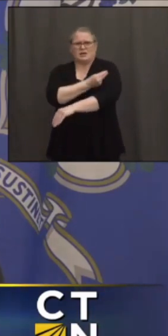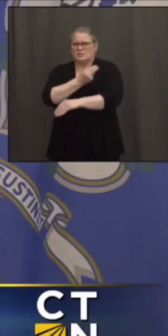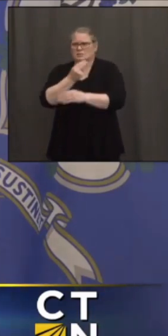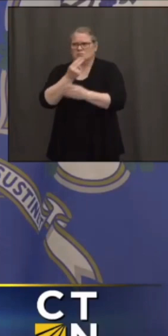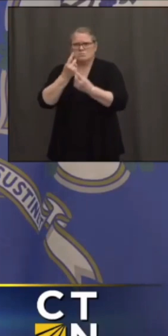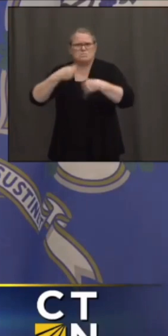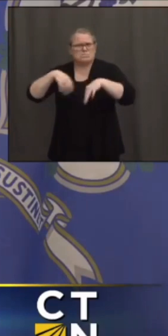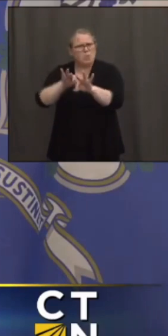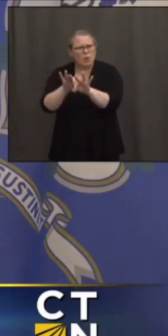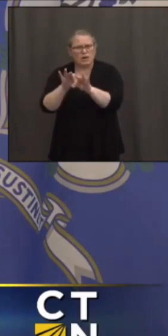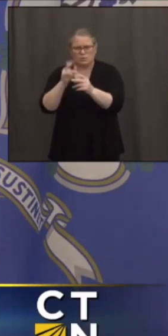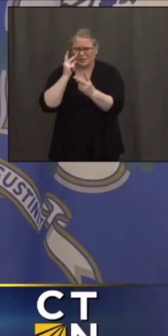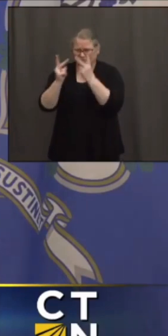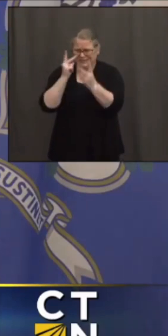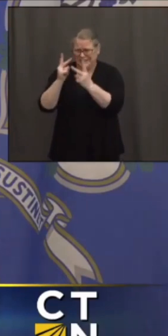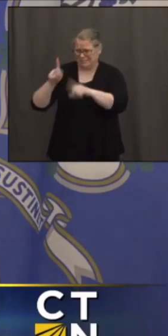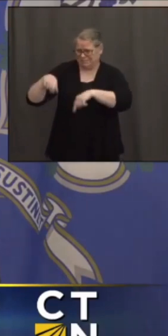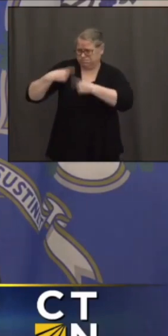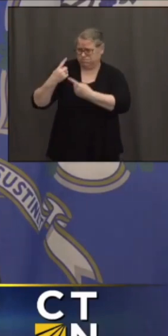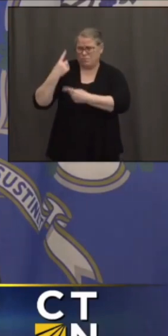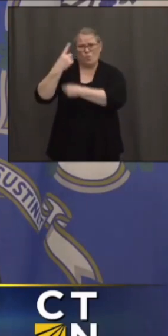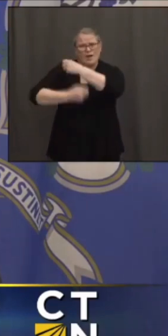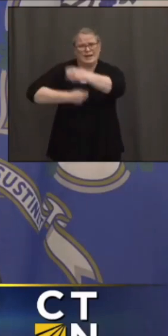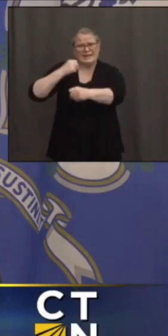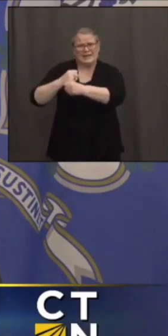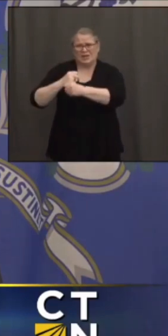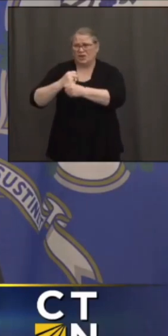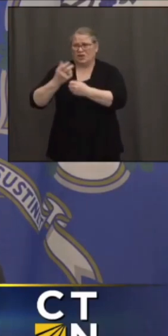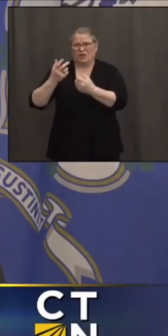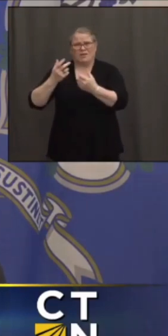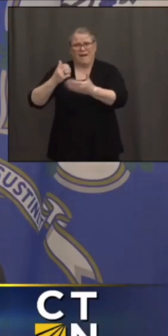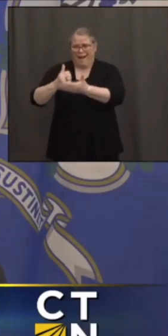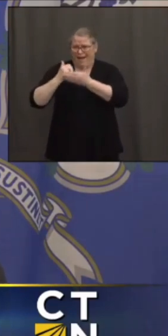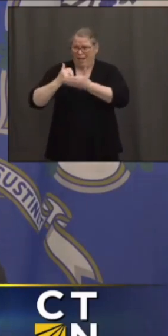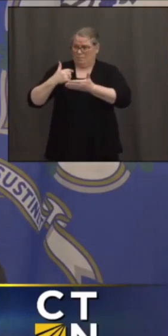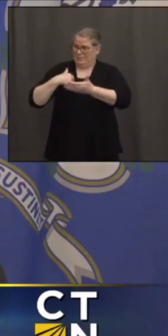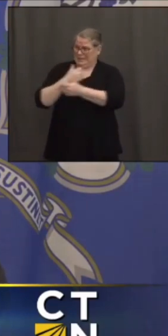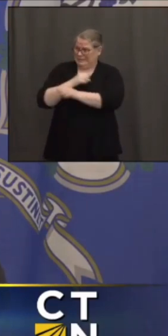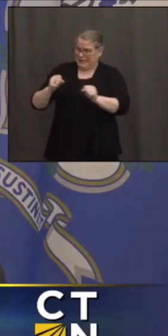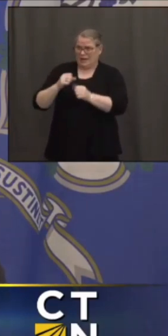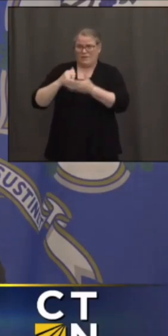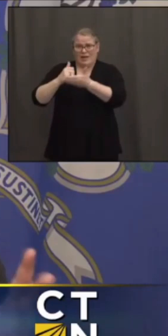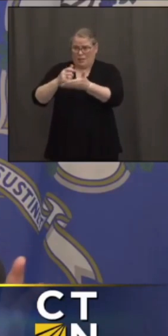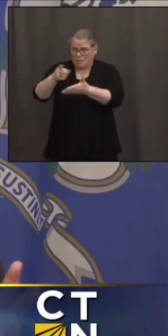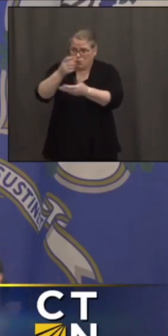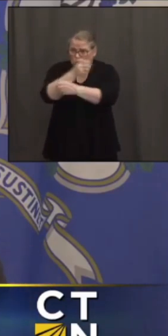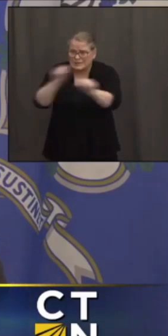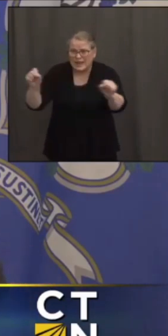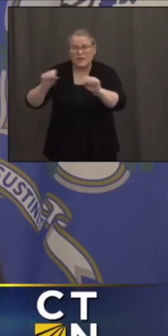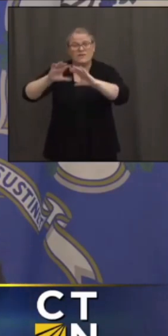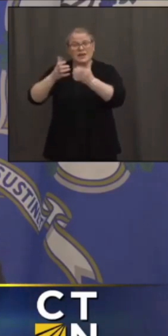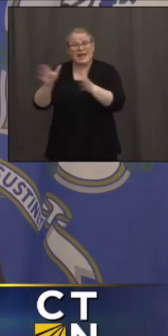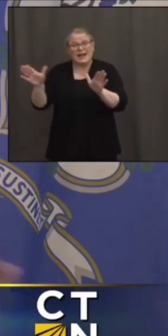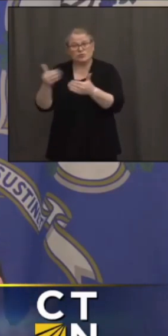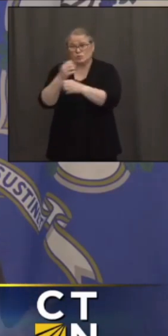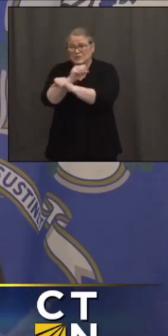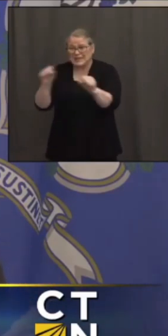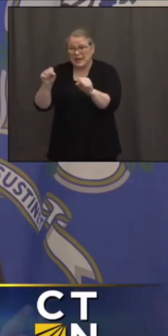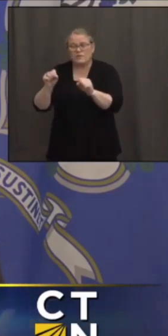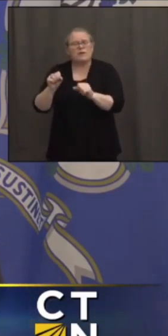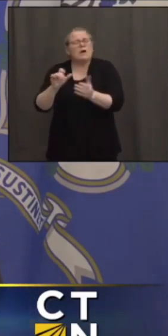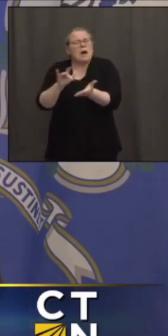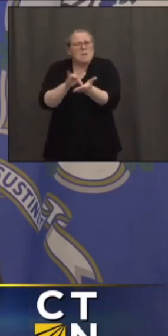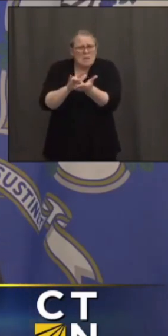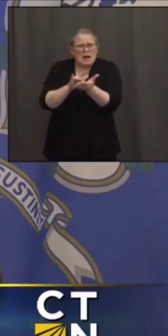prevent replications of other variants out there. So it's really important. Look, people deserve a medical exemption.